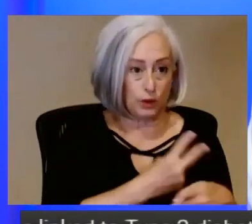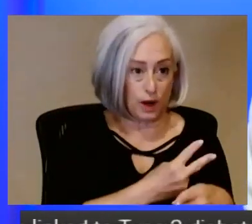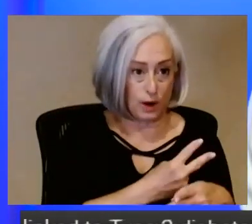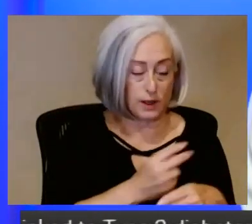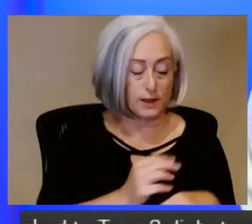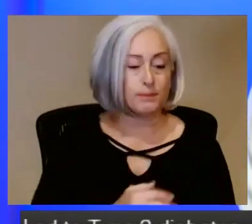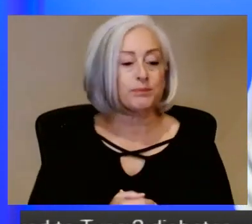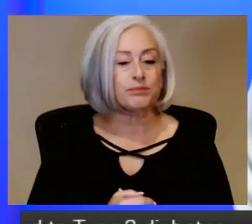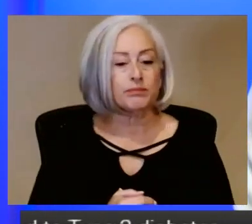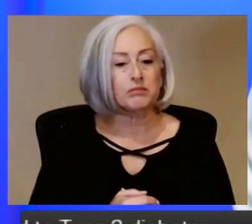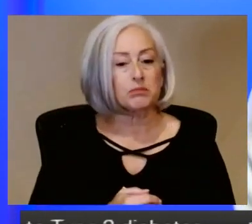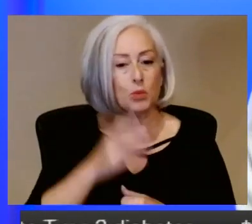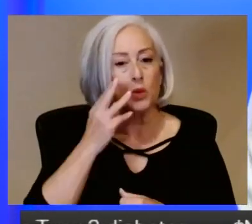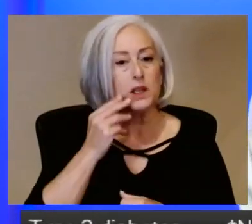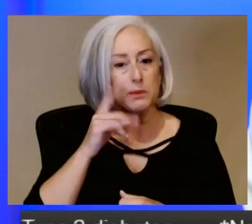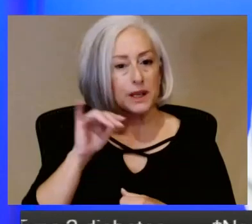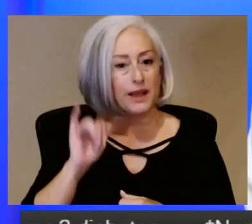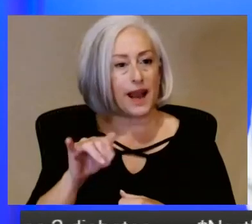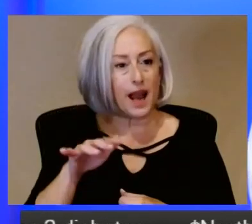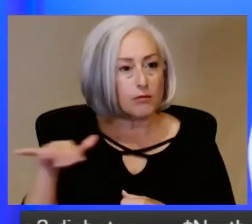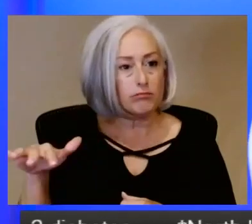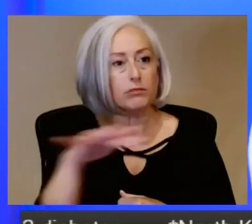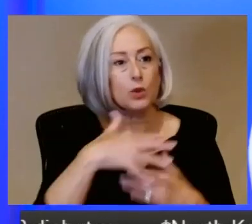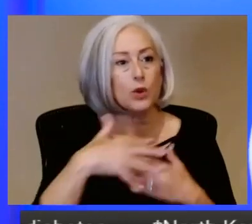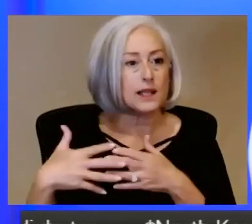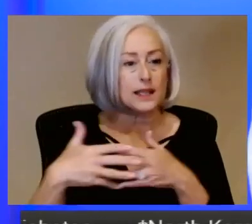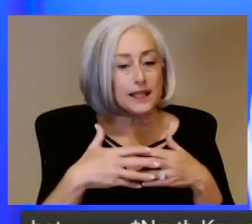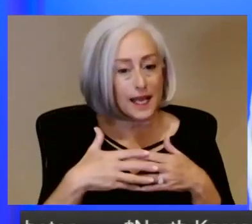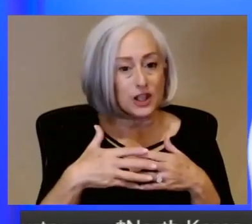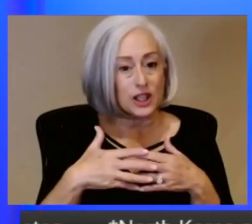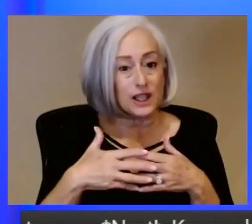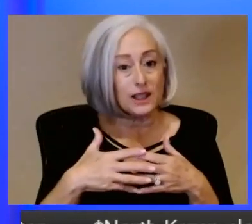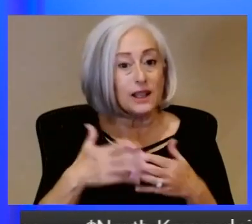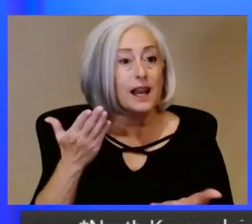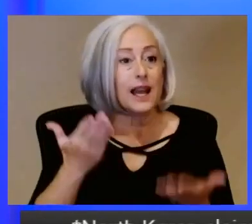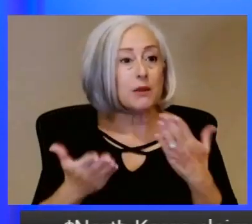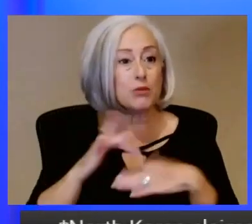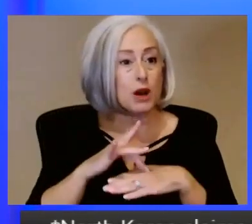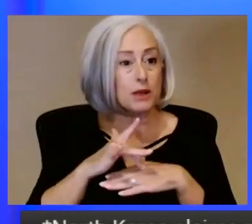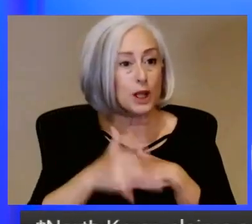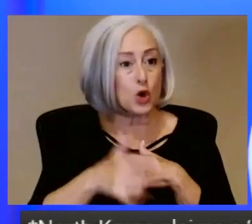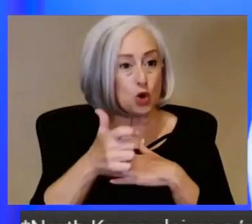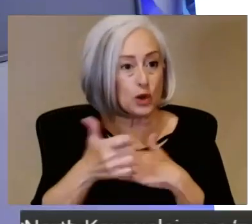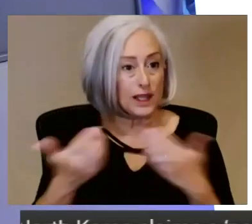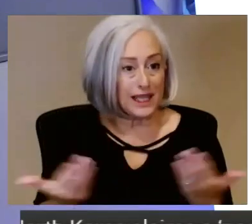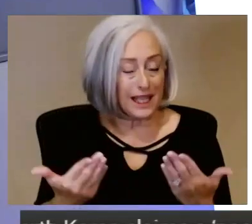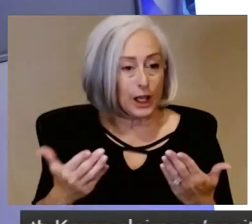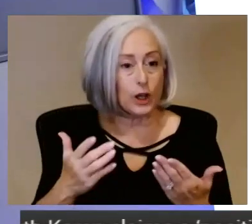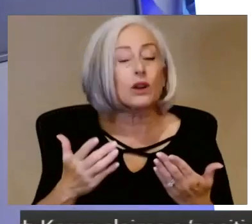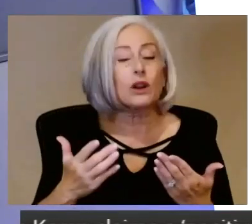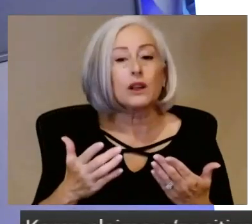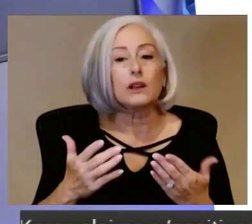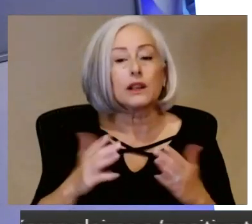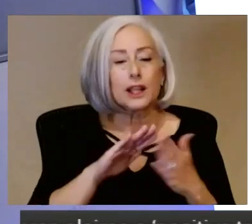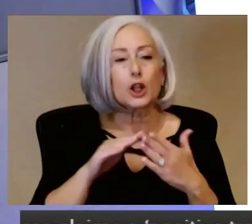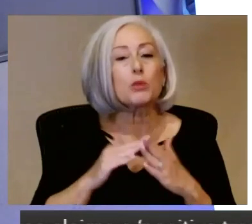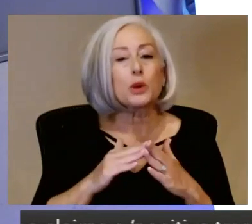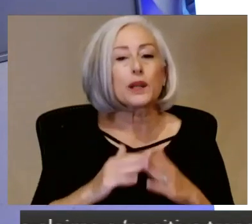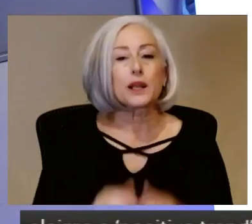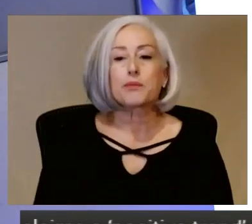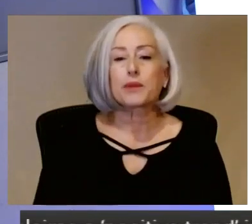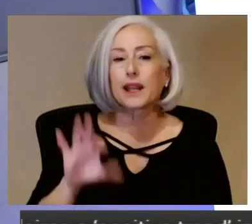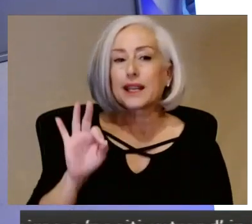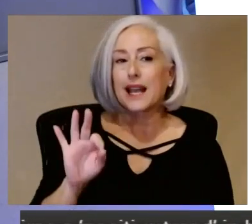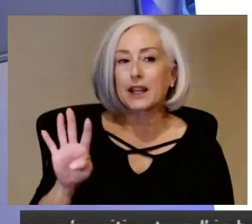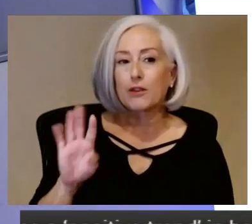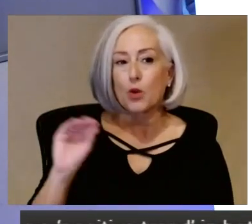throes of it as a nation, and we are still probably in the early stages here in our community. So 94% of U.S. population living